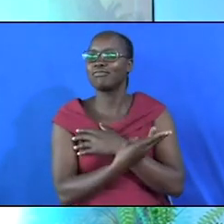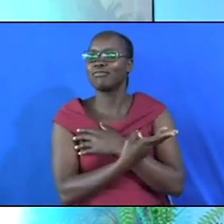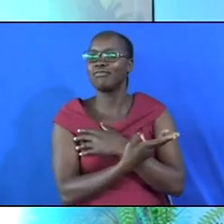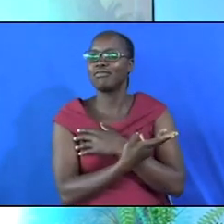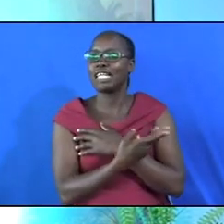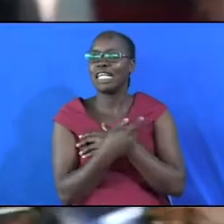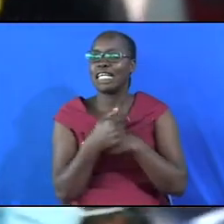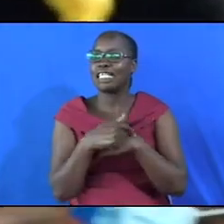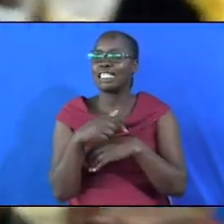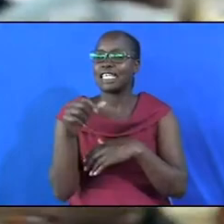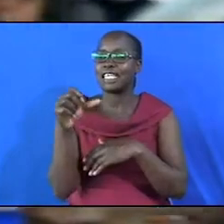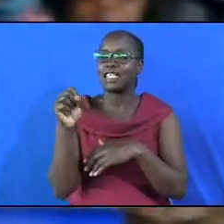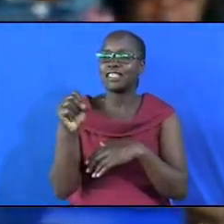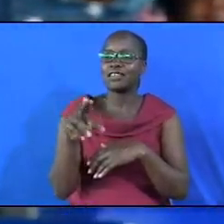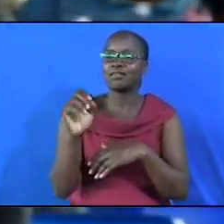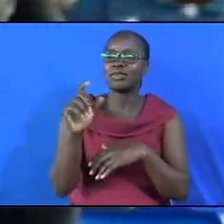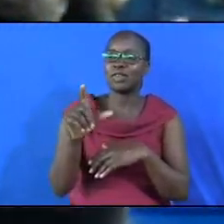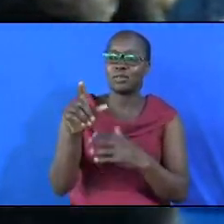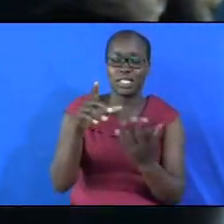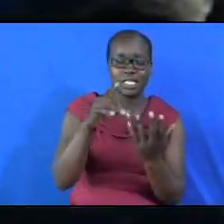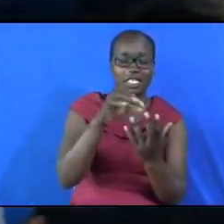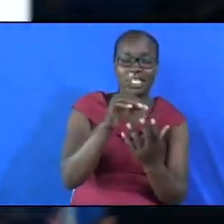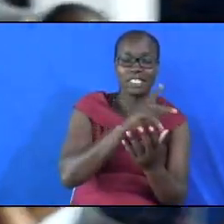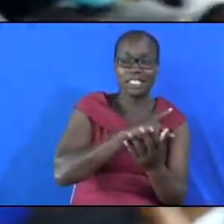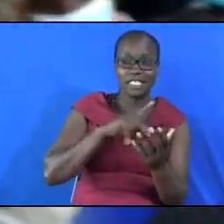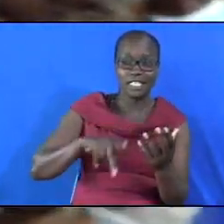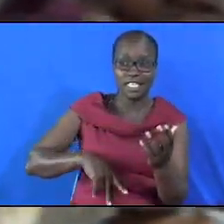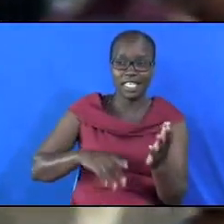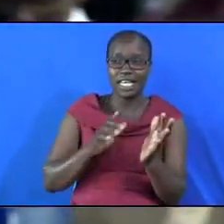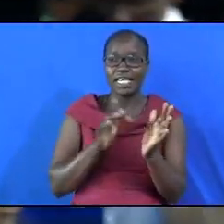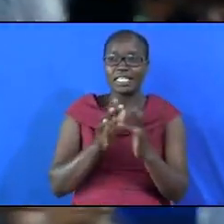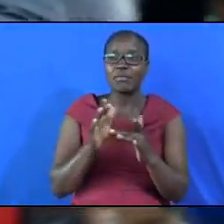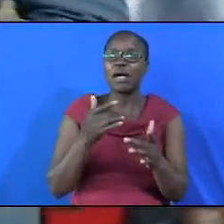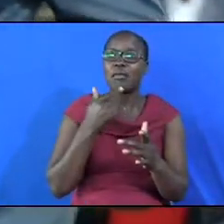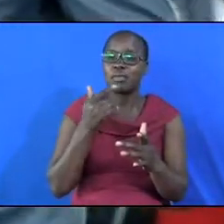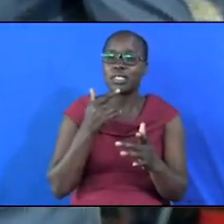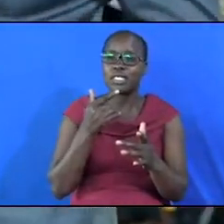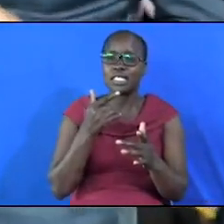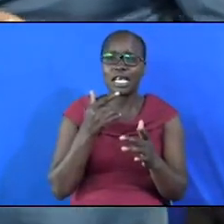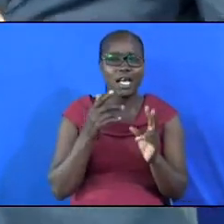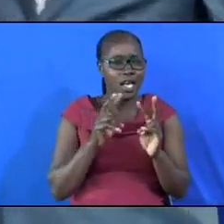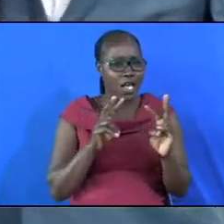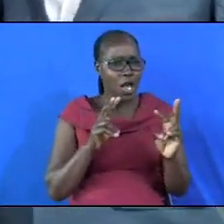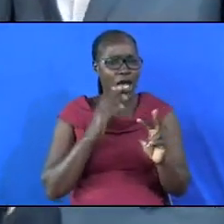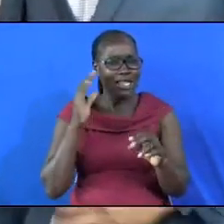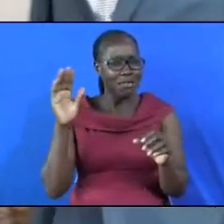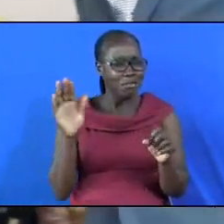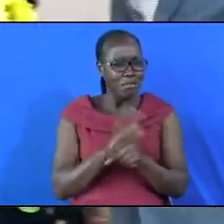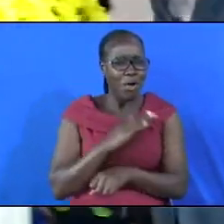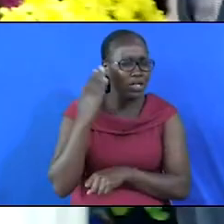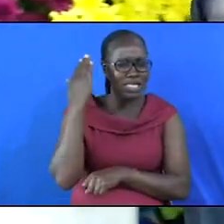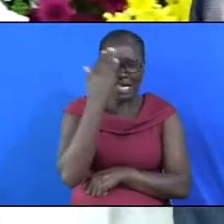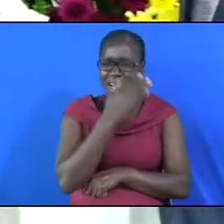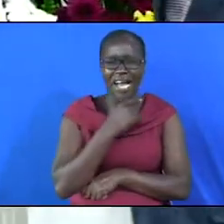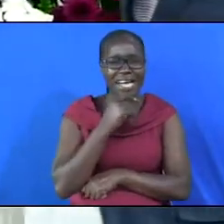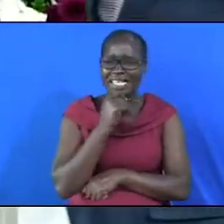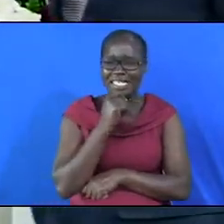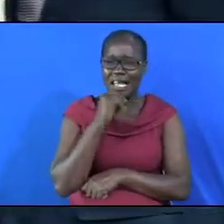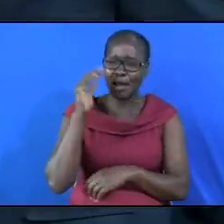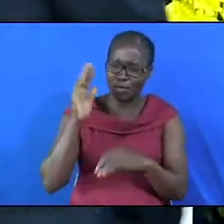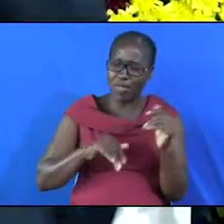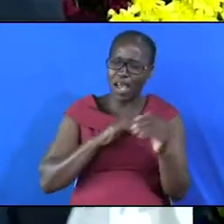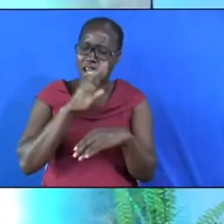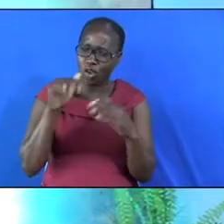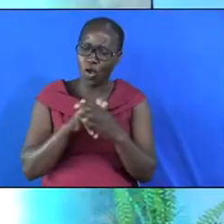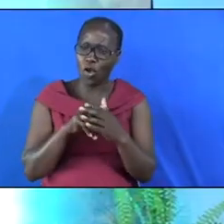when Saul is being elected king, the Bible says that he was the most handsome than all